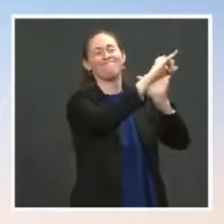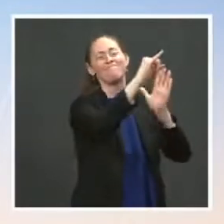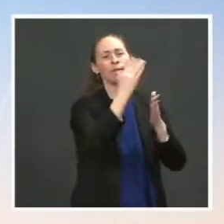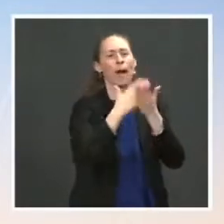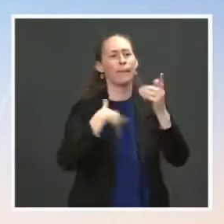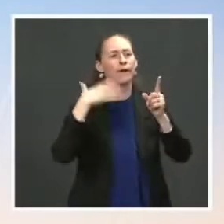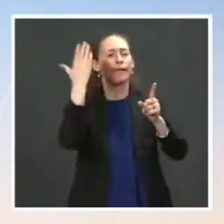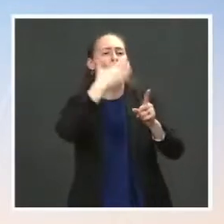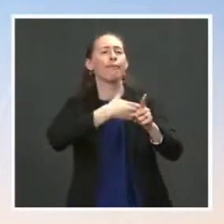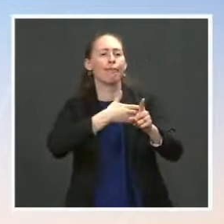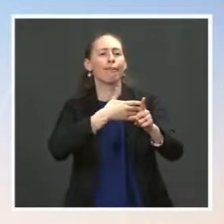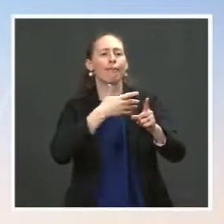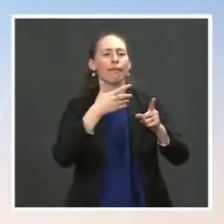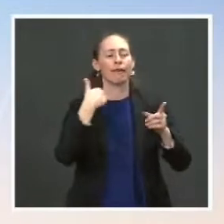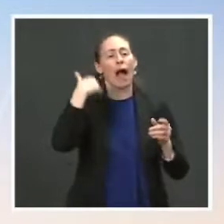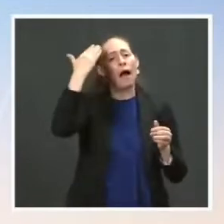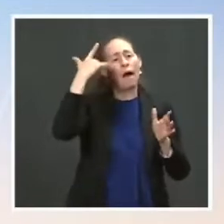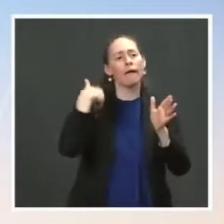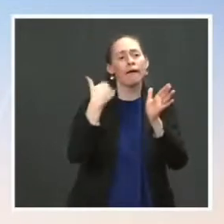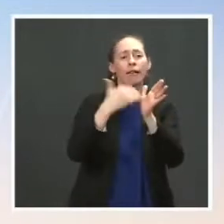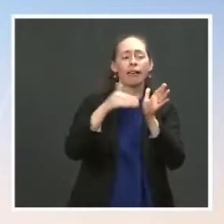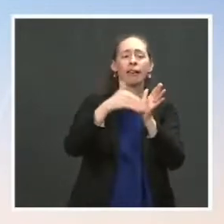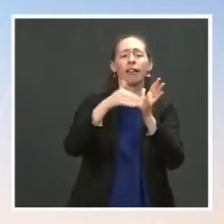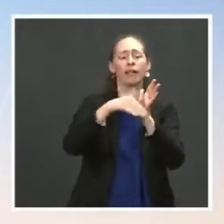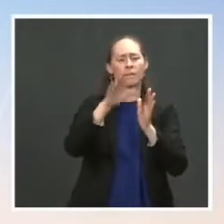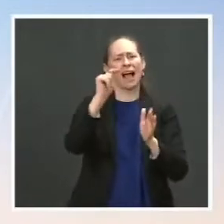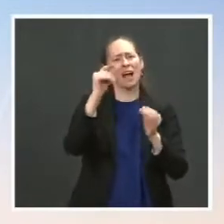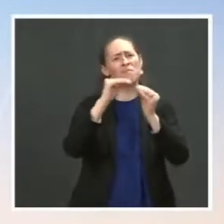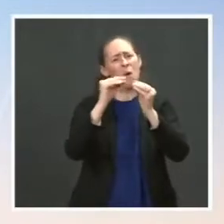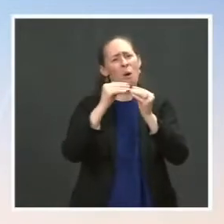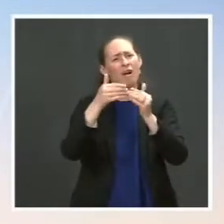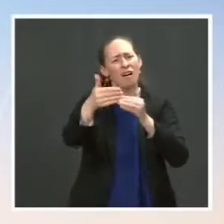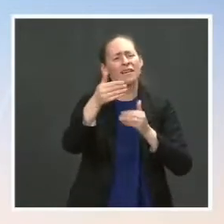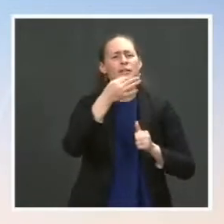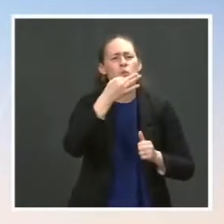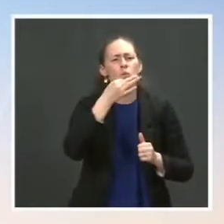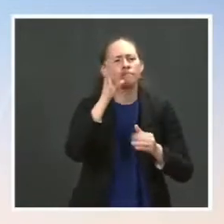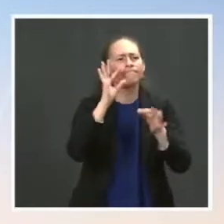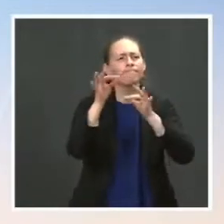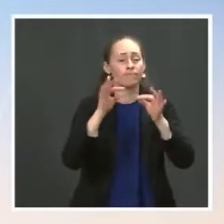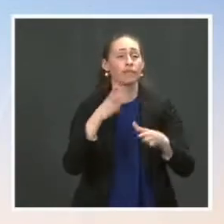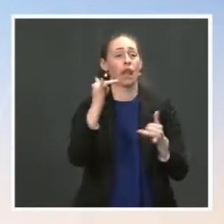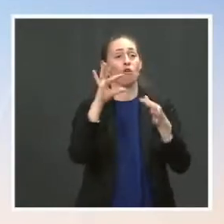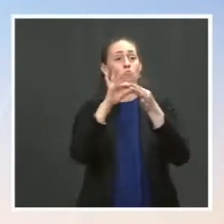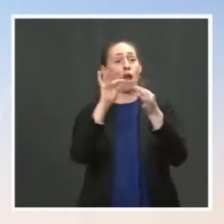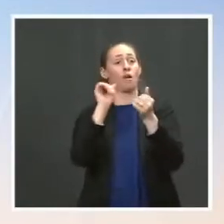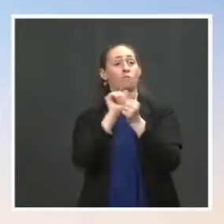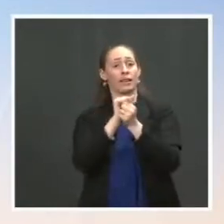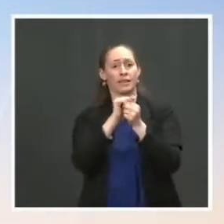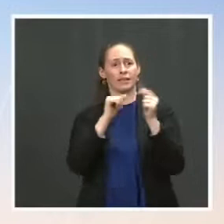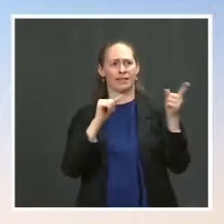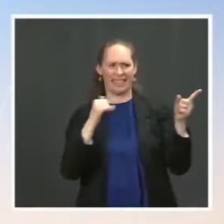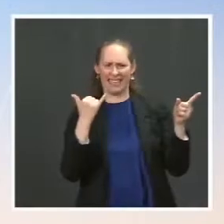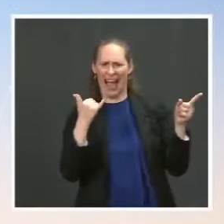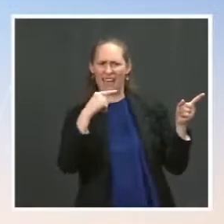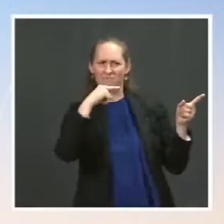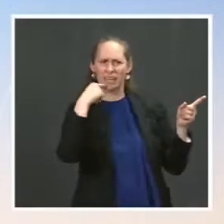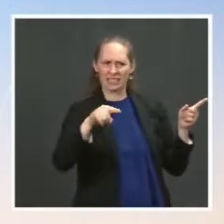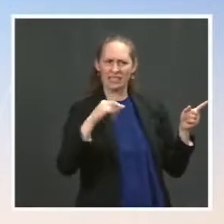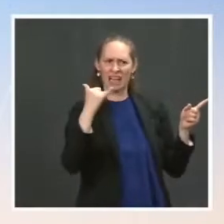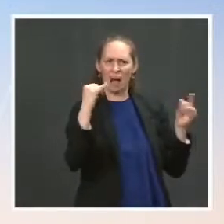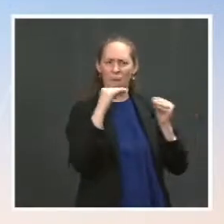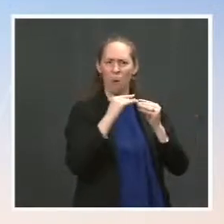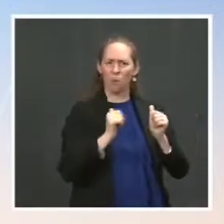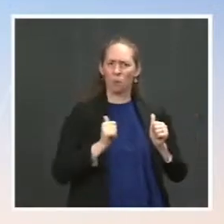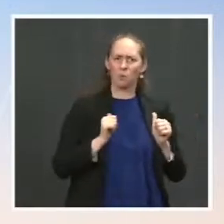but hopefully soon. As it relates to the escalating Russian aggressions in eastern Ukraine,